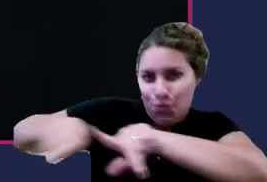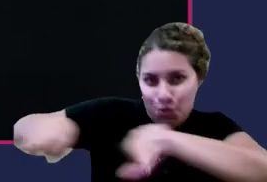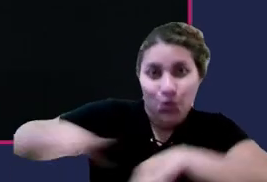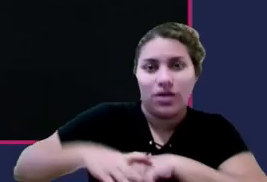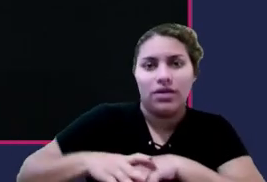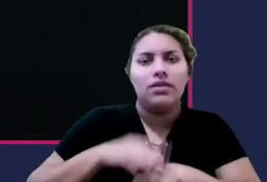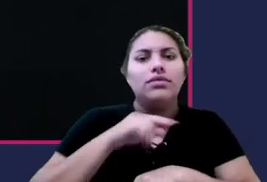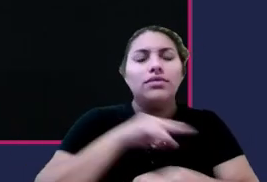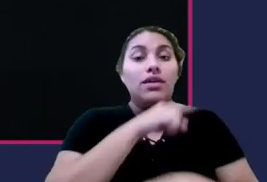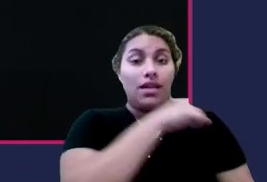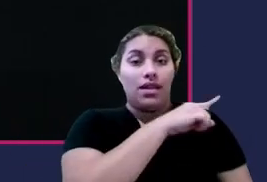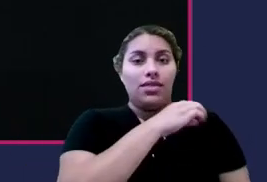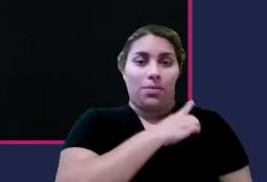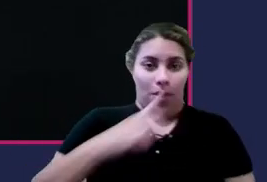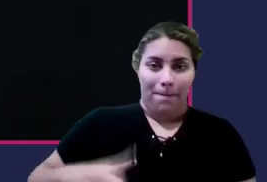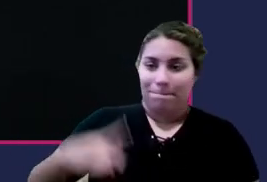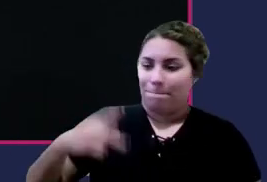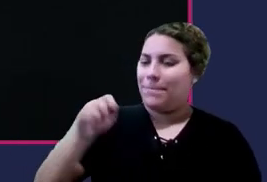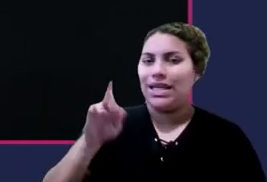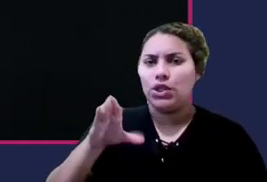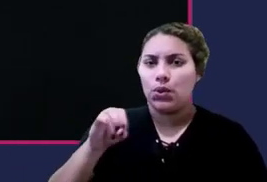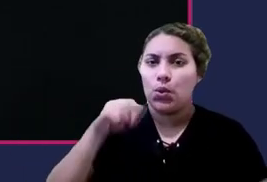At the end of last year,